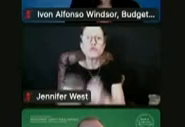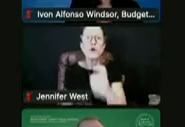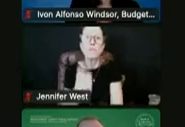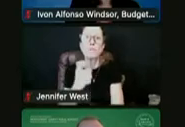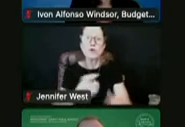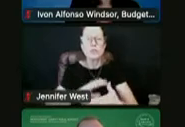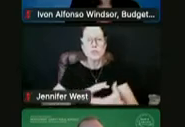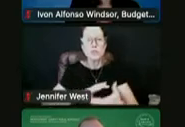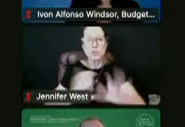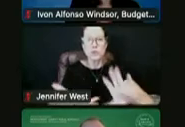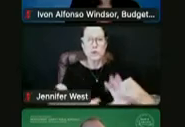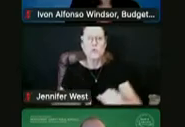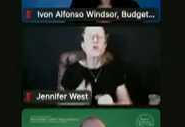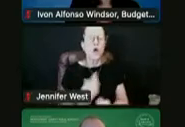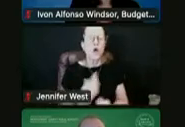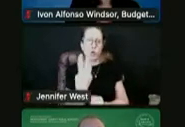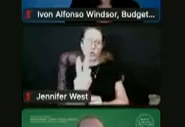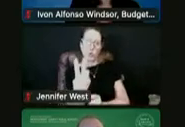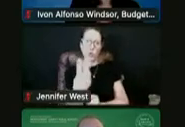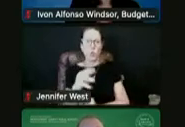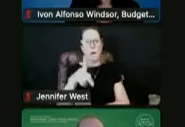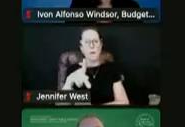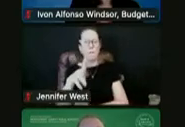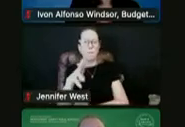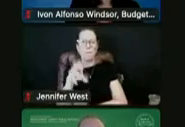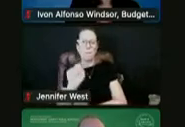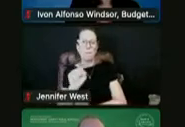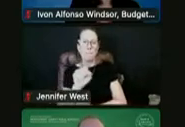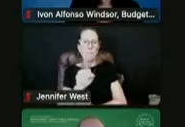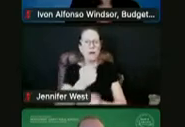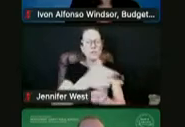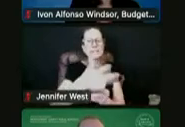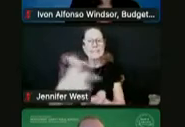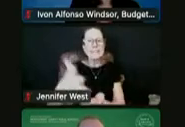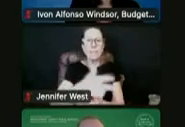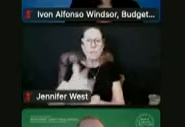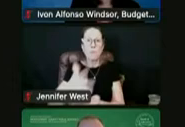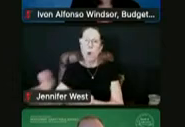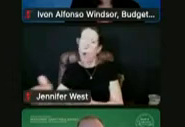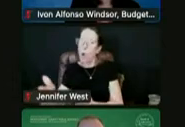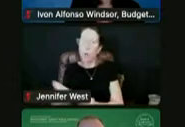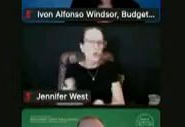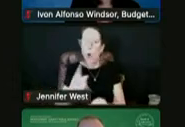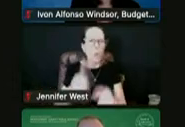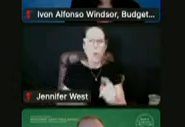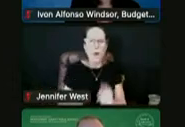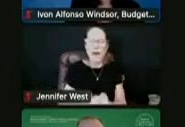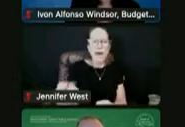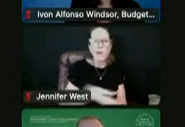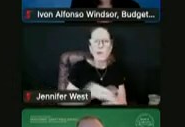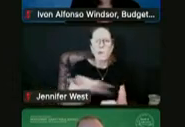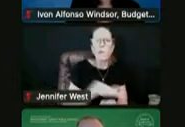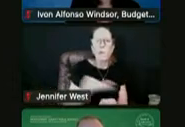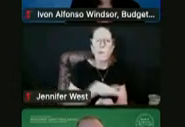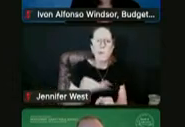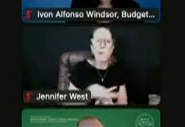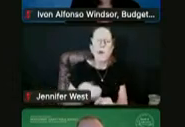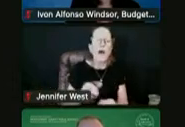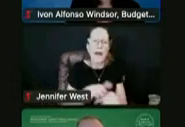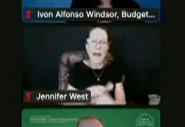operations at 2 of our depots, which at the time, you know, with our bus depots, we weren't able to pump diesel fuel. We just had to make that decision. And